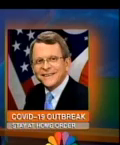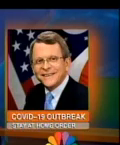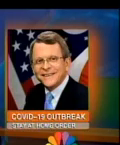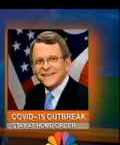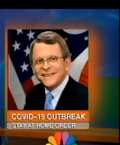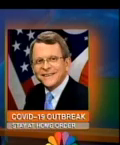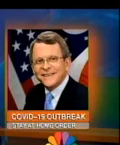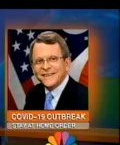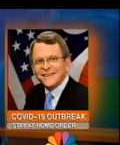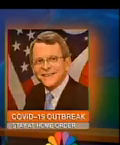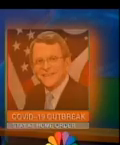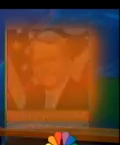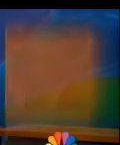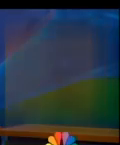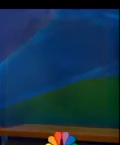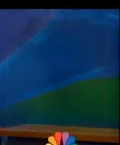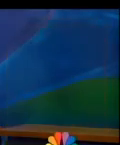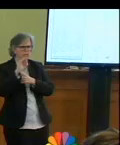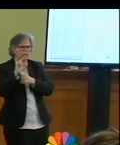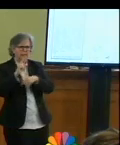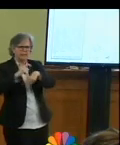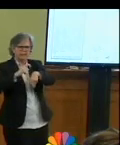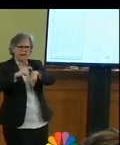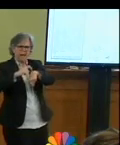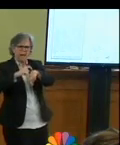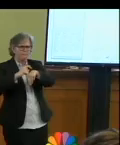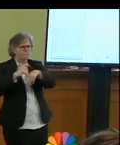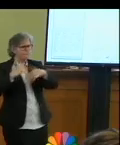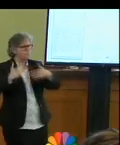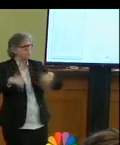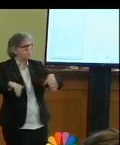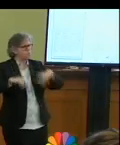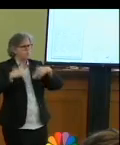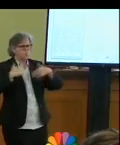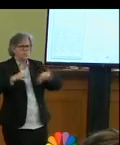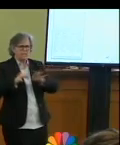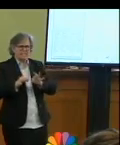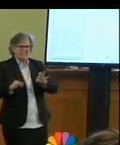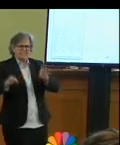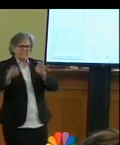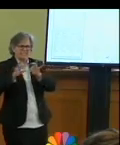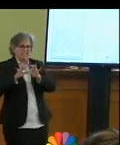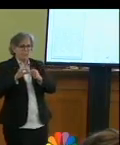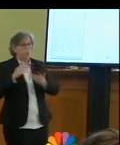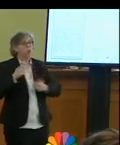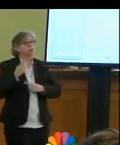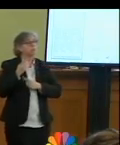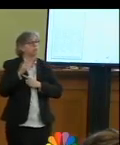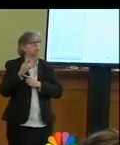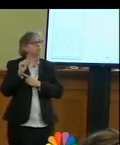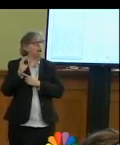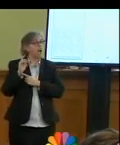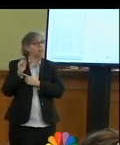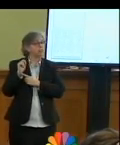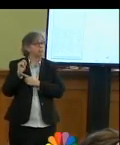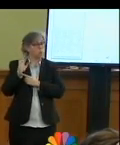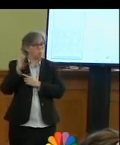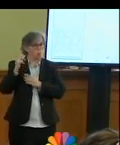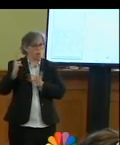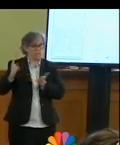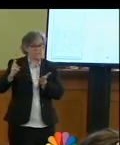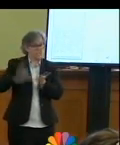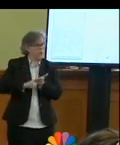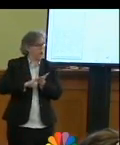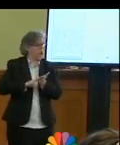than 350 in the state. DeWine says the stay-at-home order will start to be enforced Tuesday by local health departments